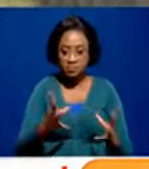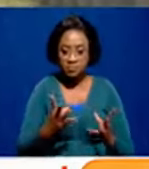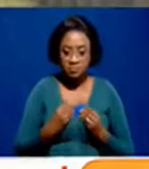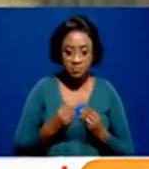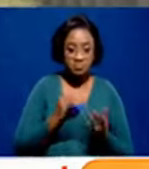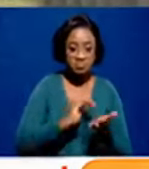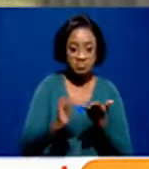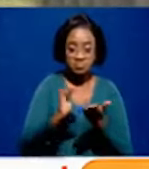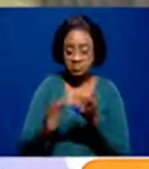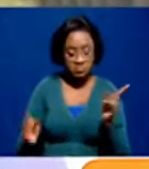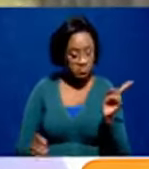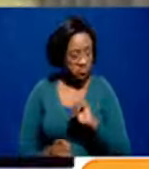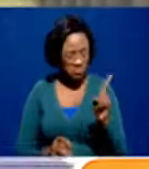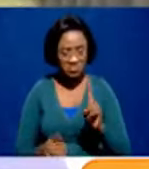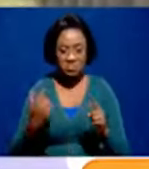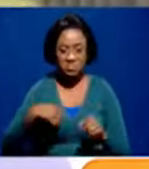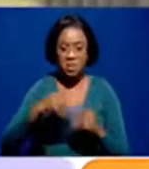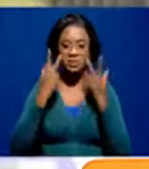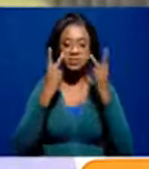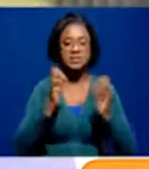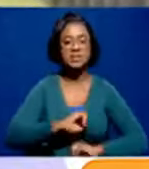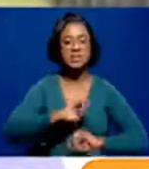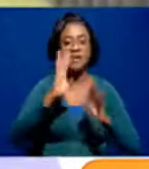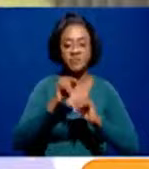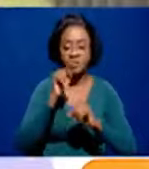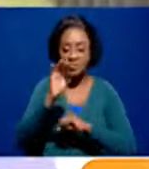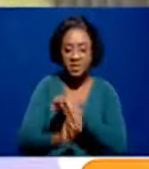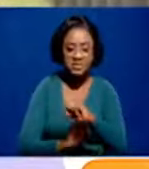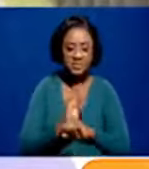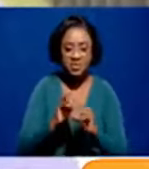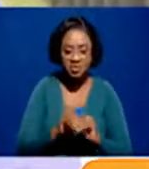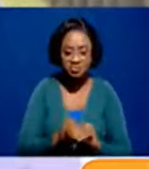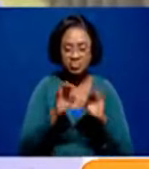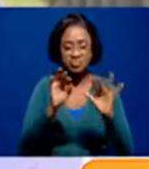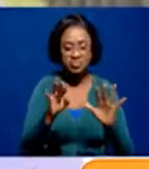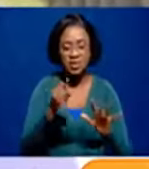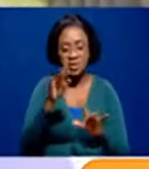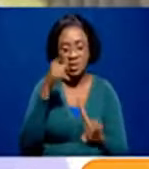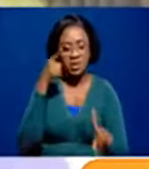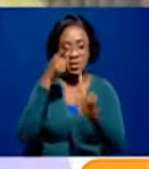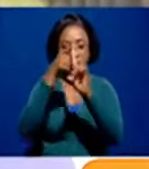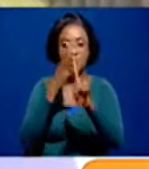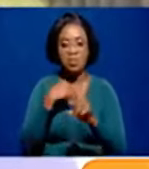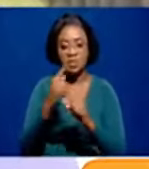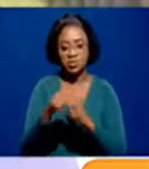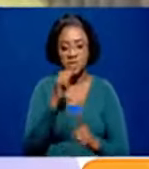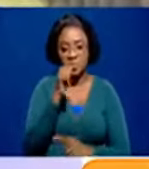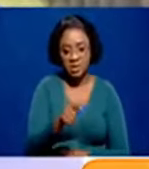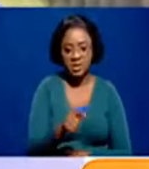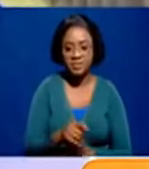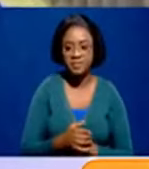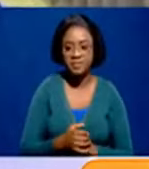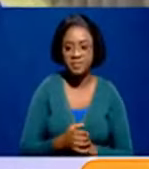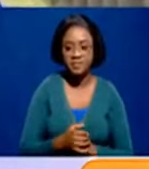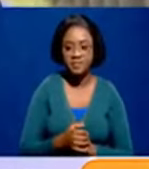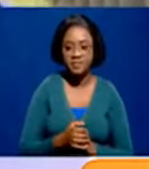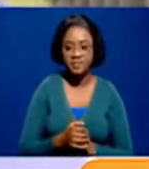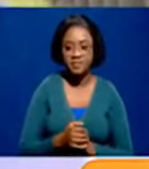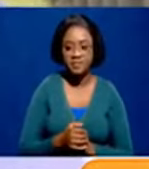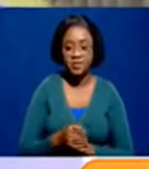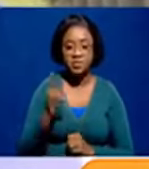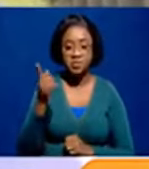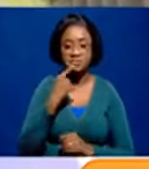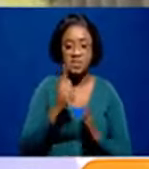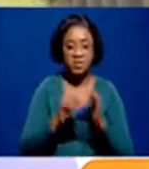excuses, and it's quite clear from that video footage that we have seen that it was a direct aim at him. And so to say that it's an accident